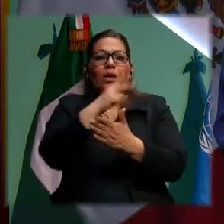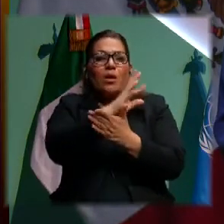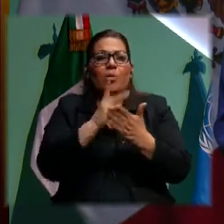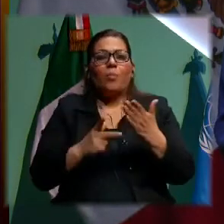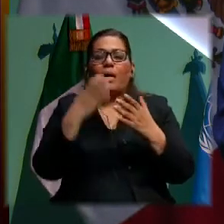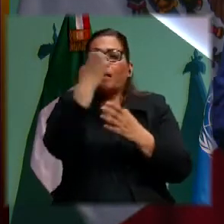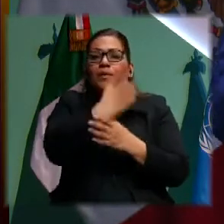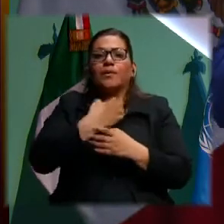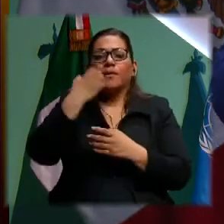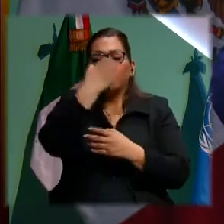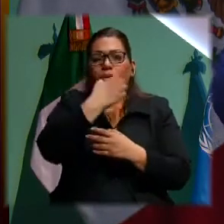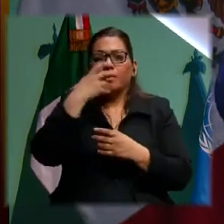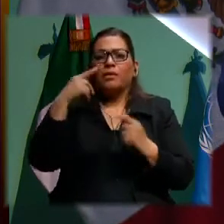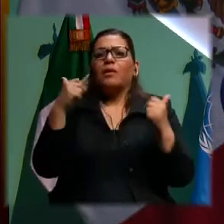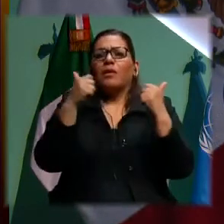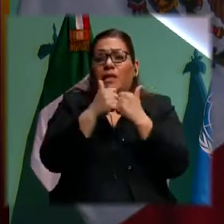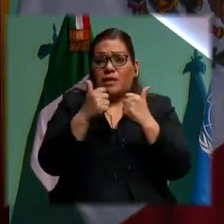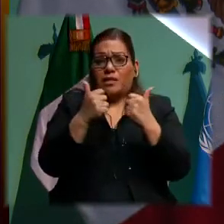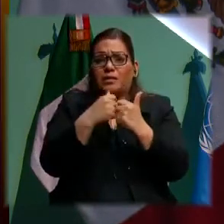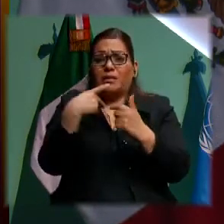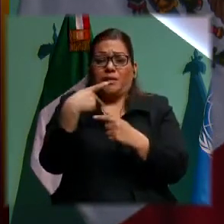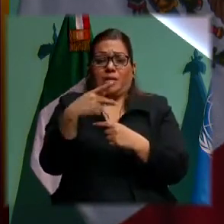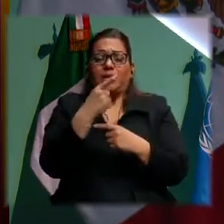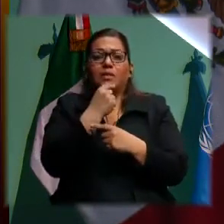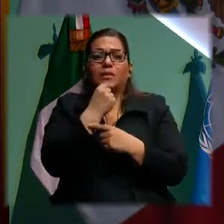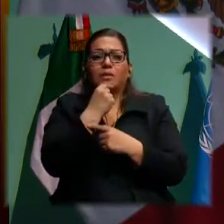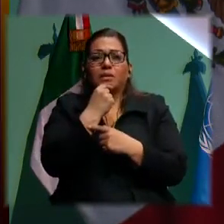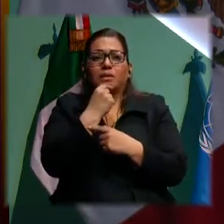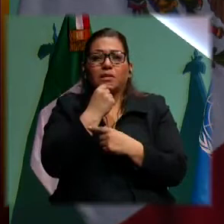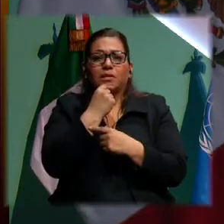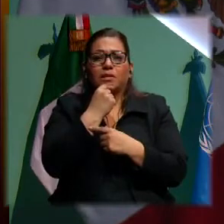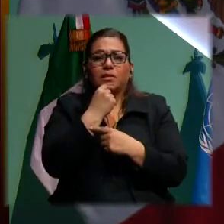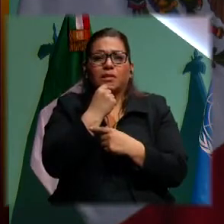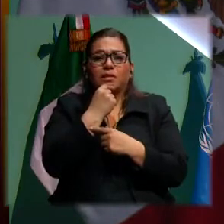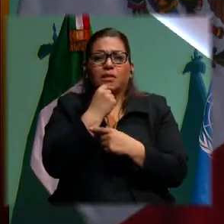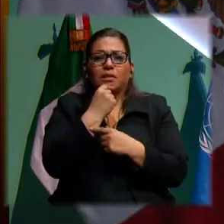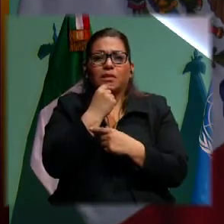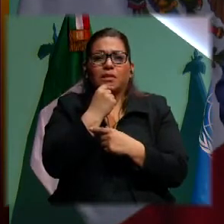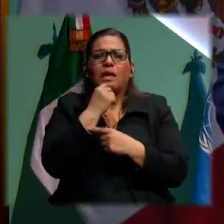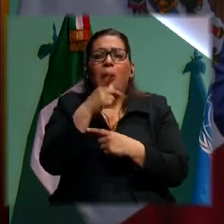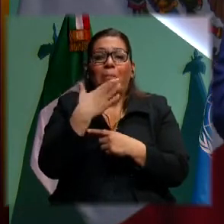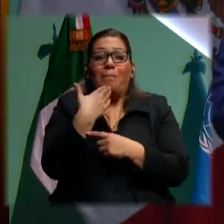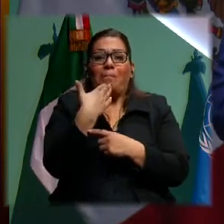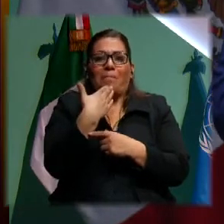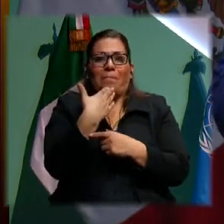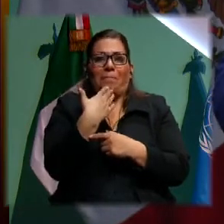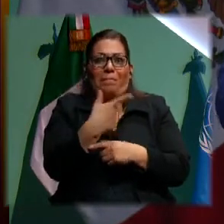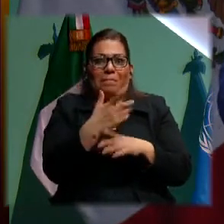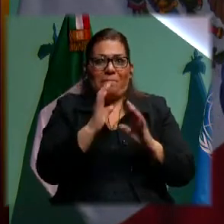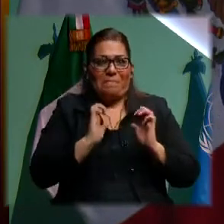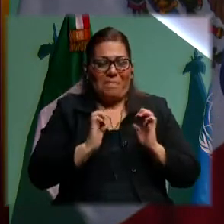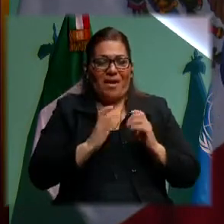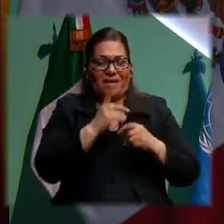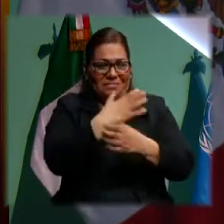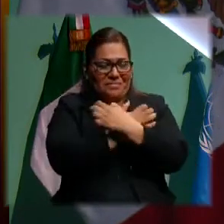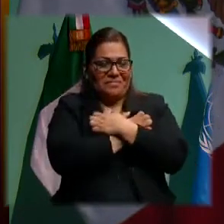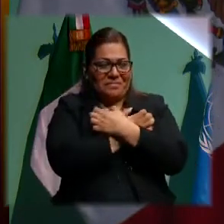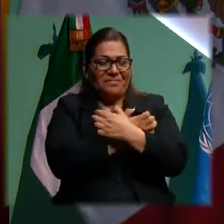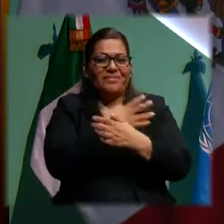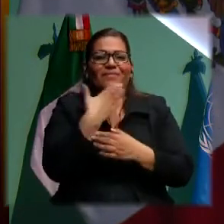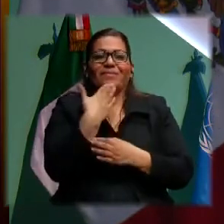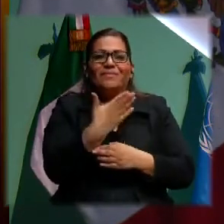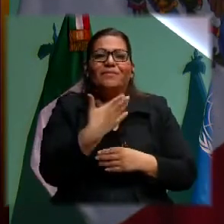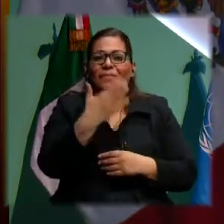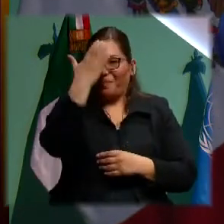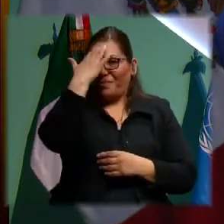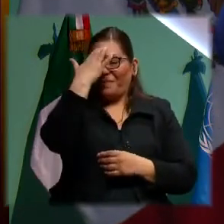fabulous children, the most well-behaved children I've ever seen, who actually wait their turn to use a Raspberry, by the way,